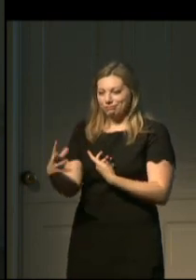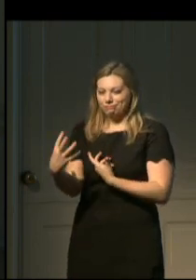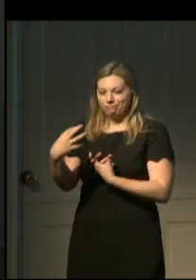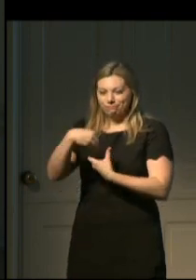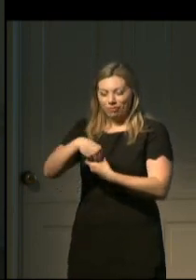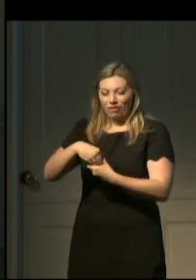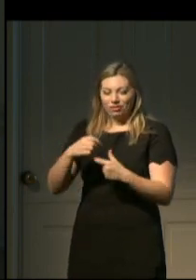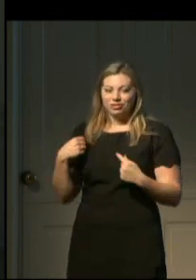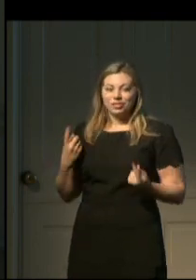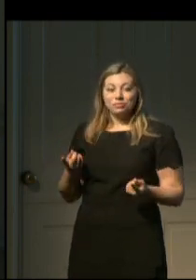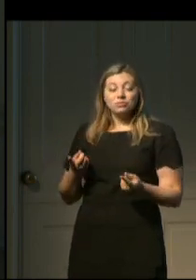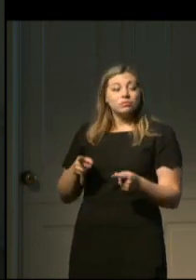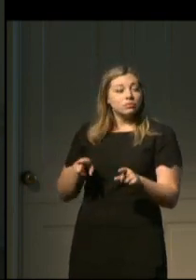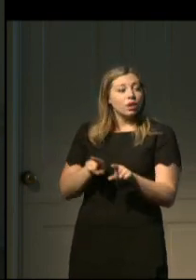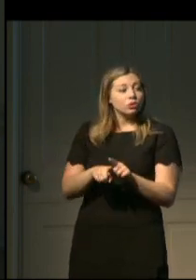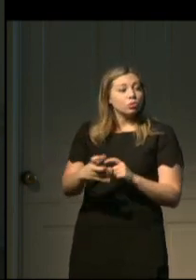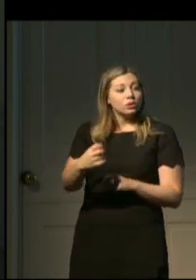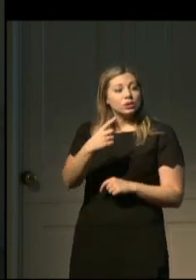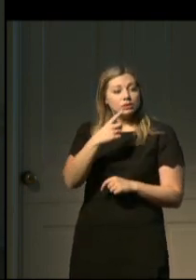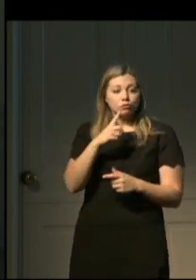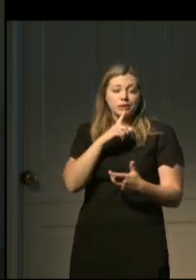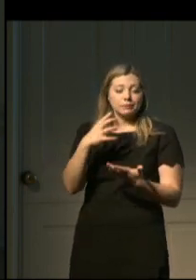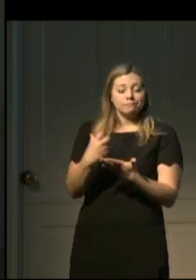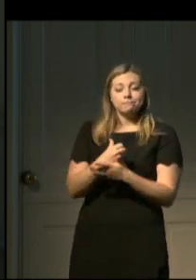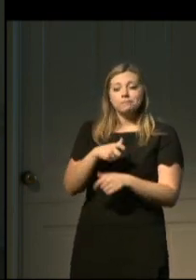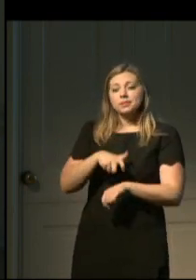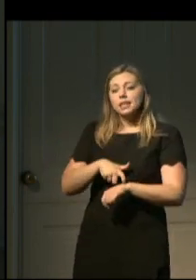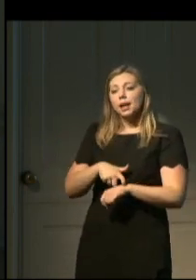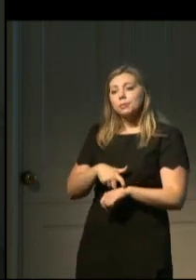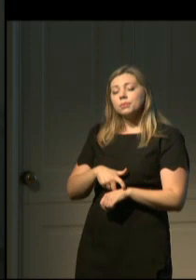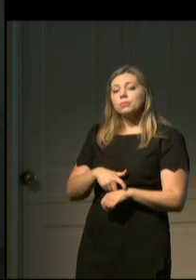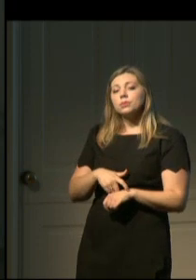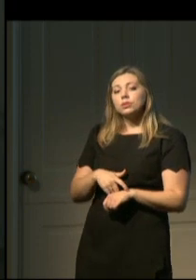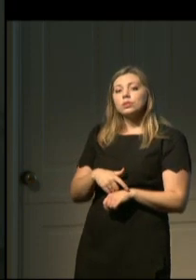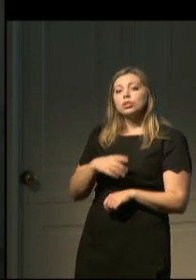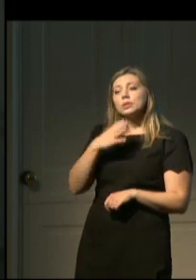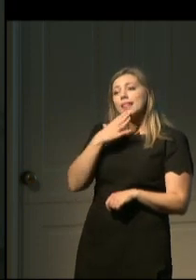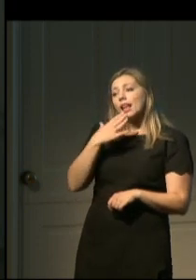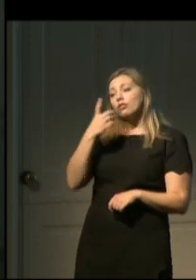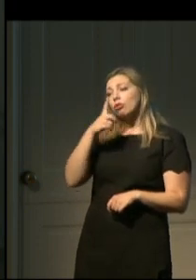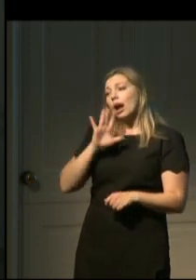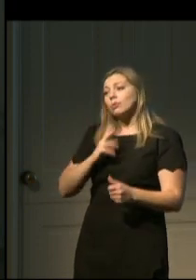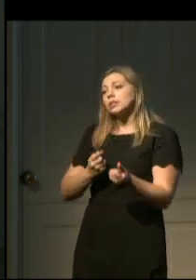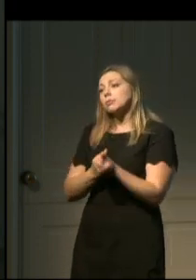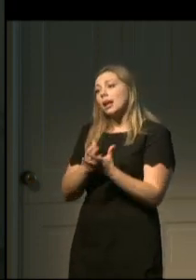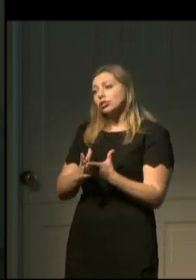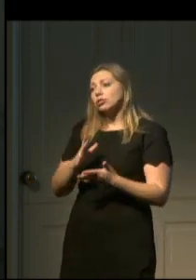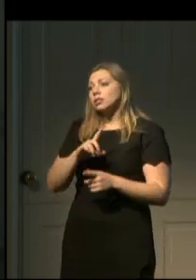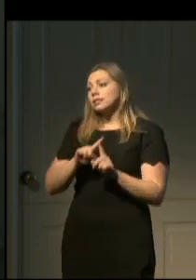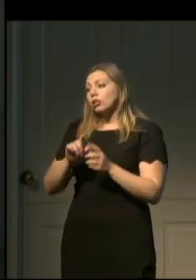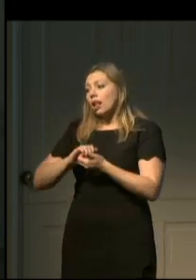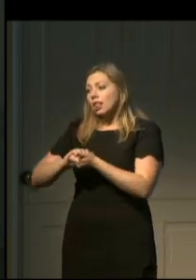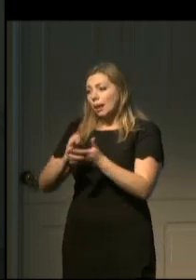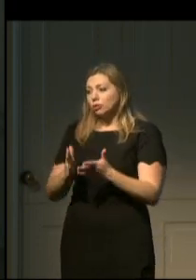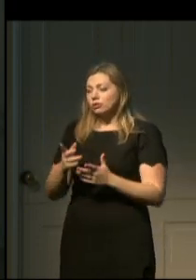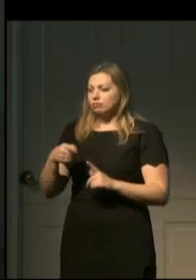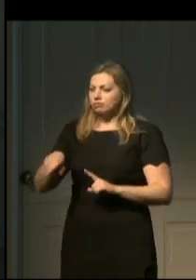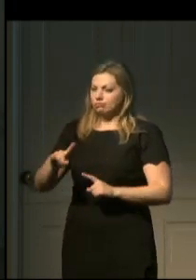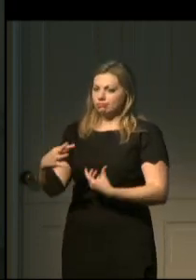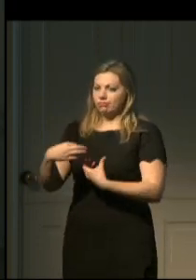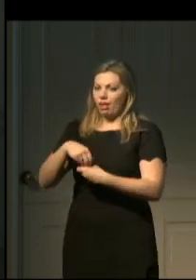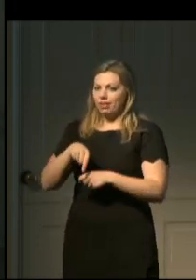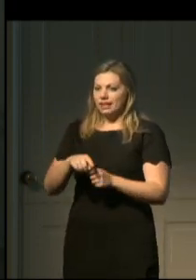that effort. I also want to take a moment to thank our sponsors and collaborators for this